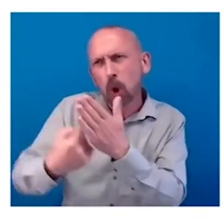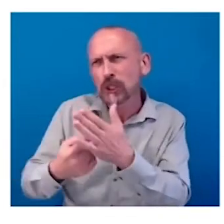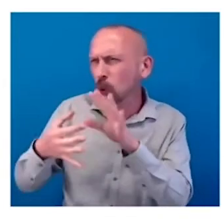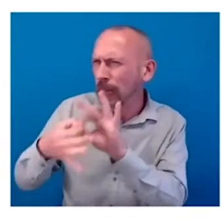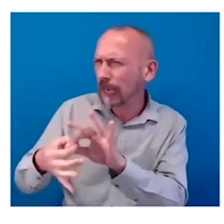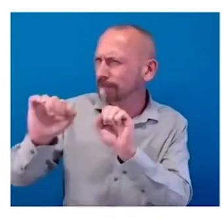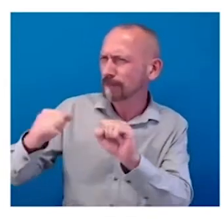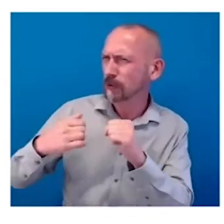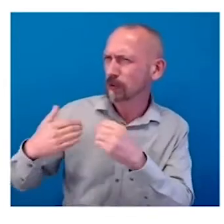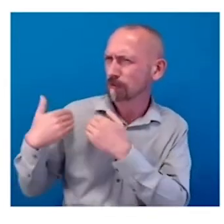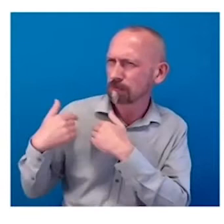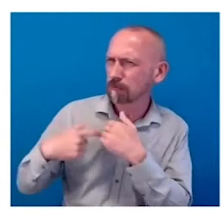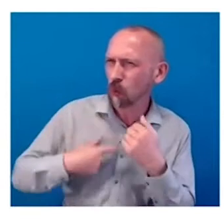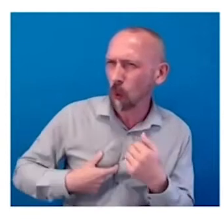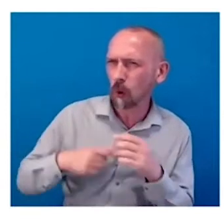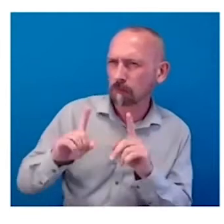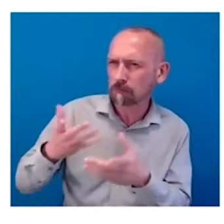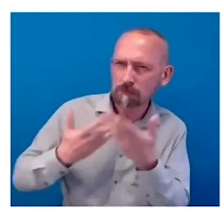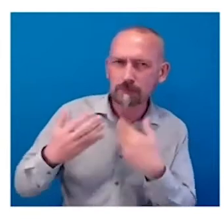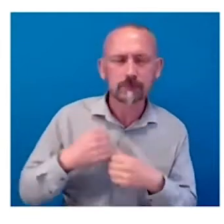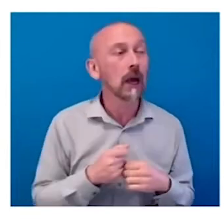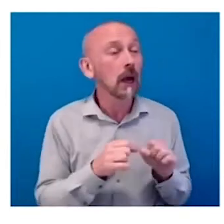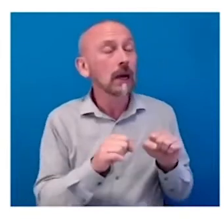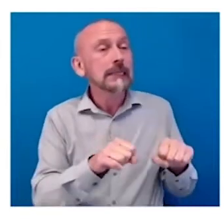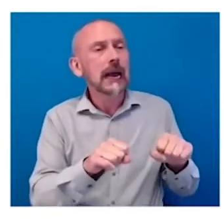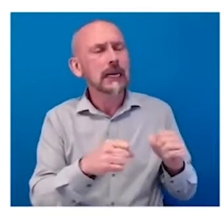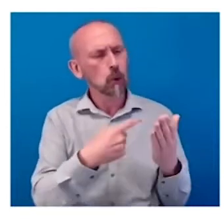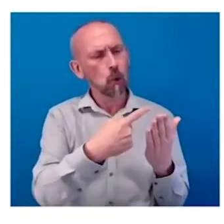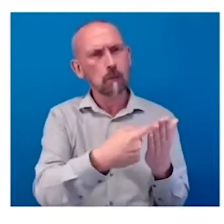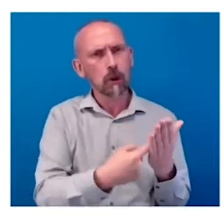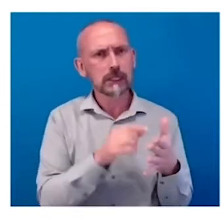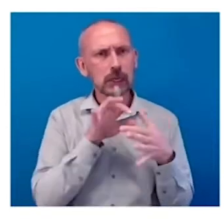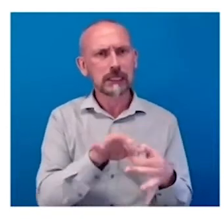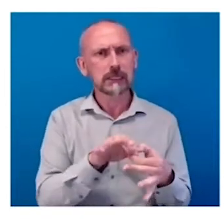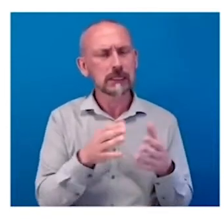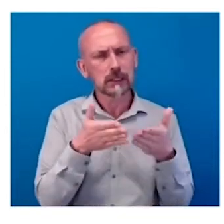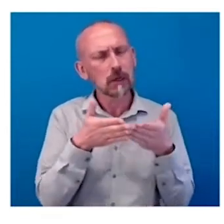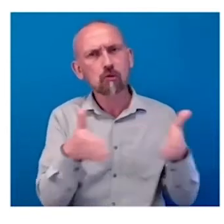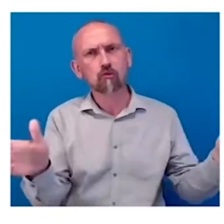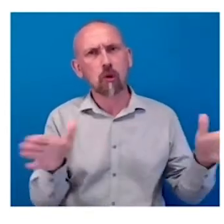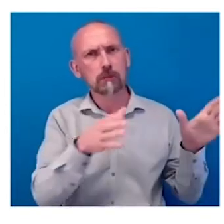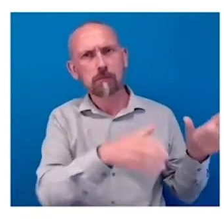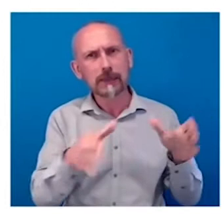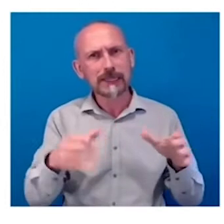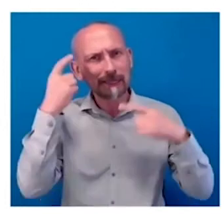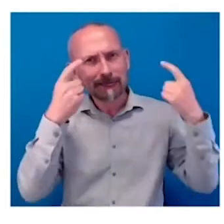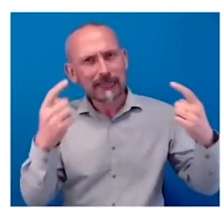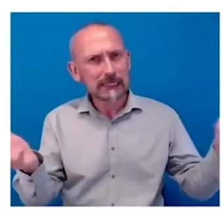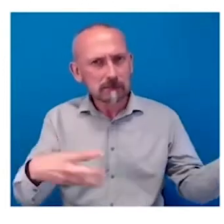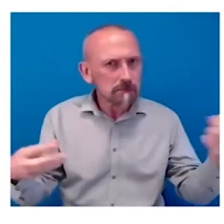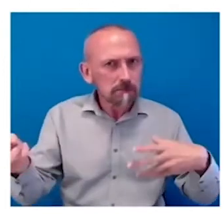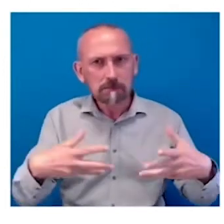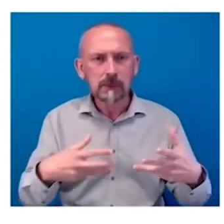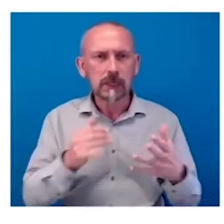just So tell I'm people a about what you do. yeah, so Policy Connect is a cross-party think tank, and we provide the secretariat for a lot of